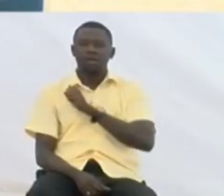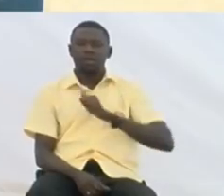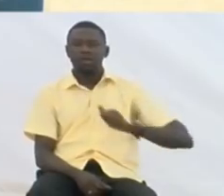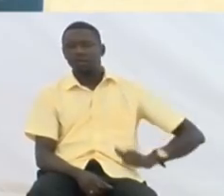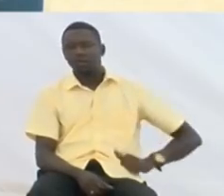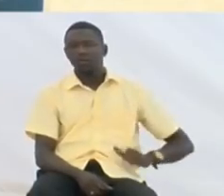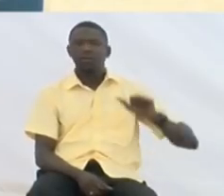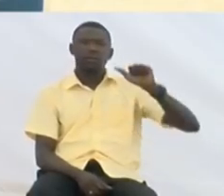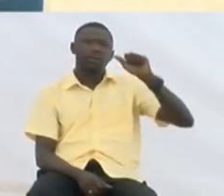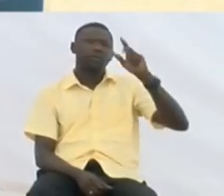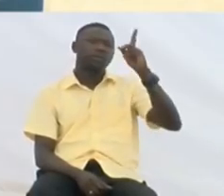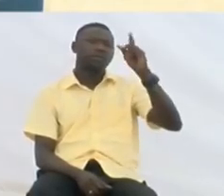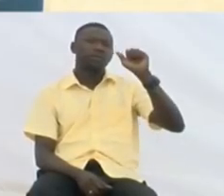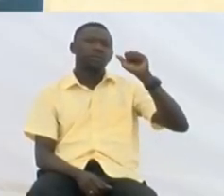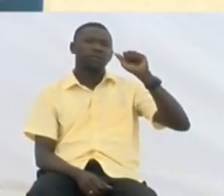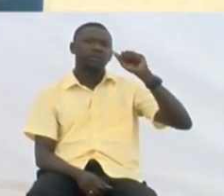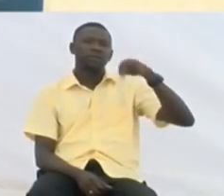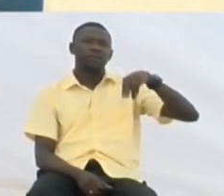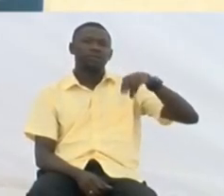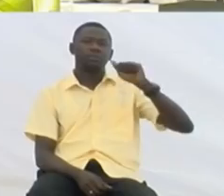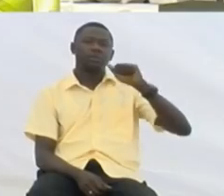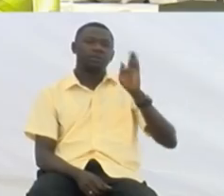is called Adam Aboro.